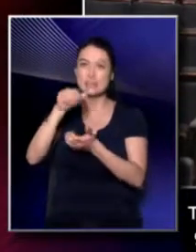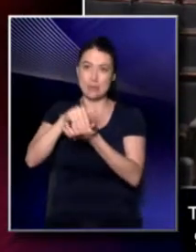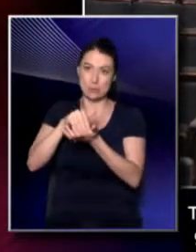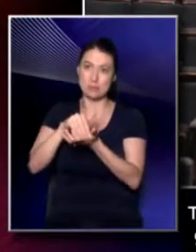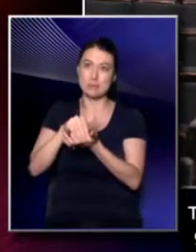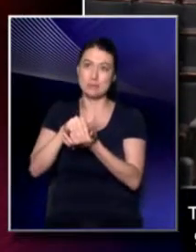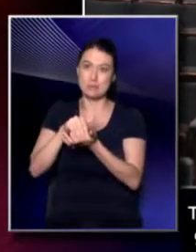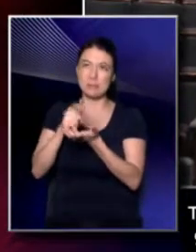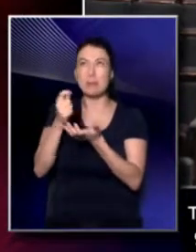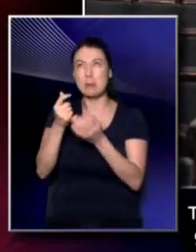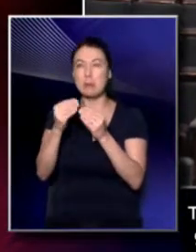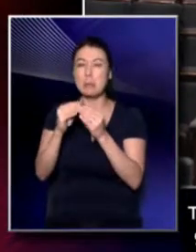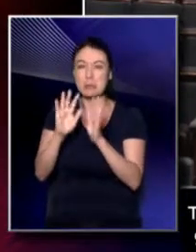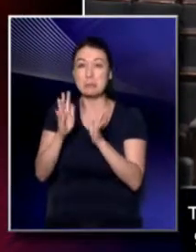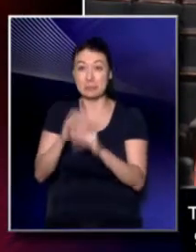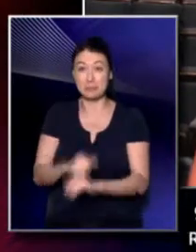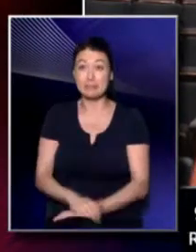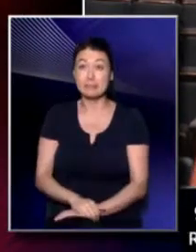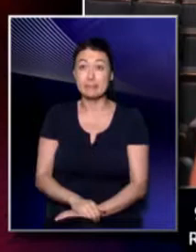$256,000, a little more.